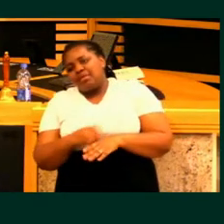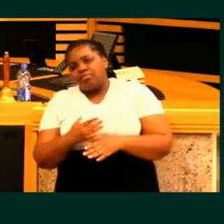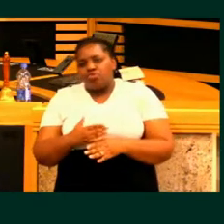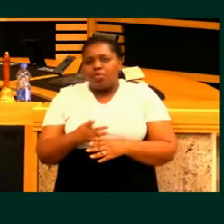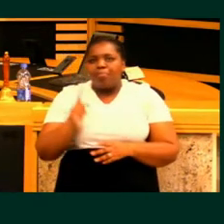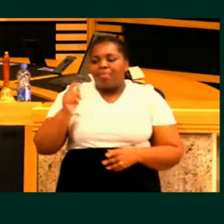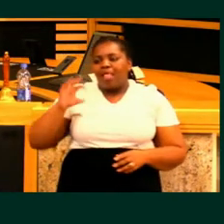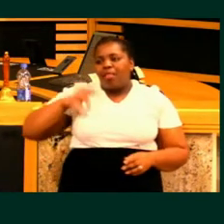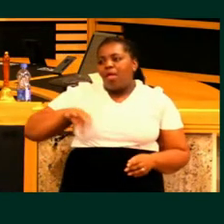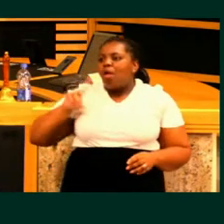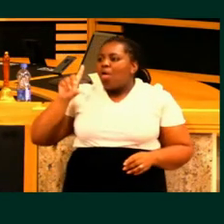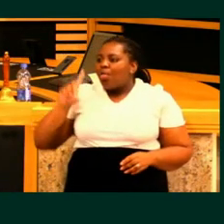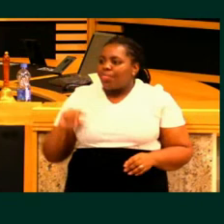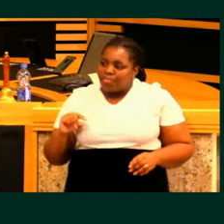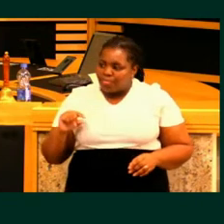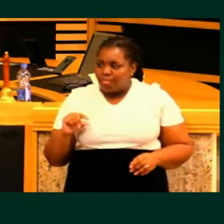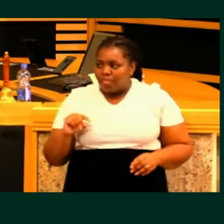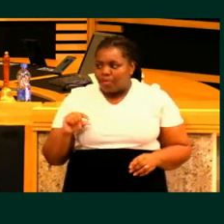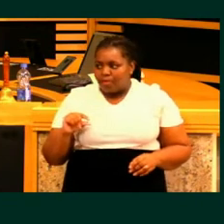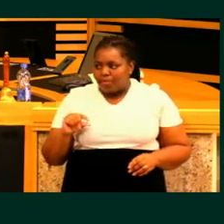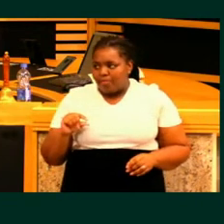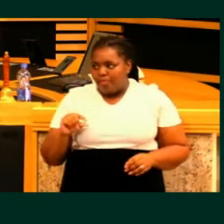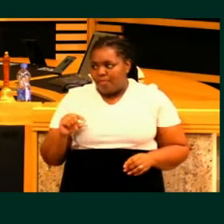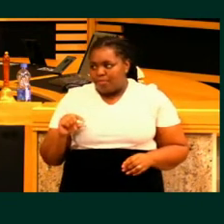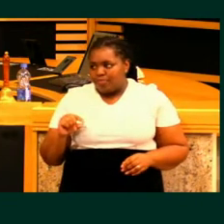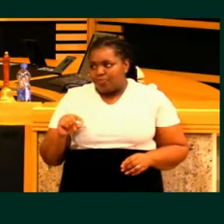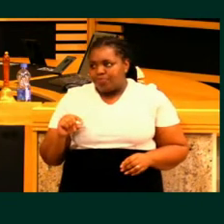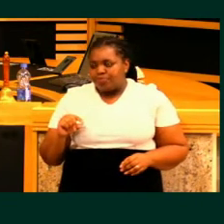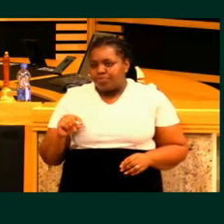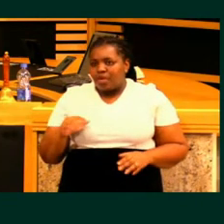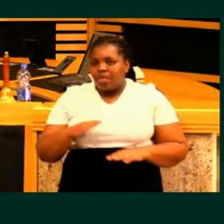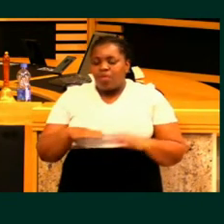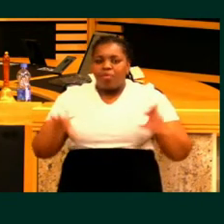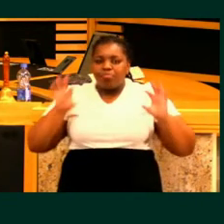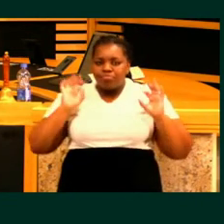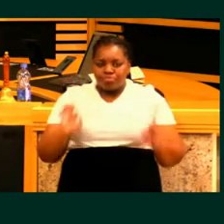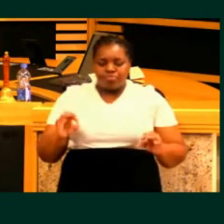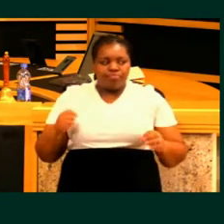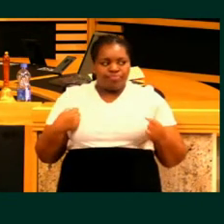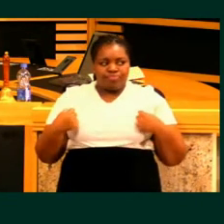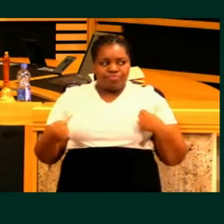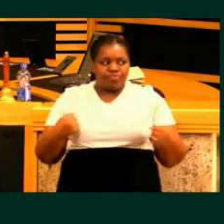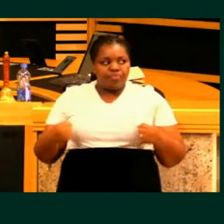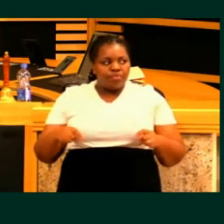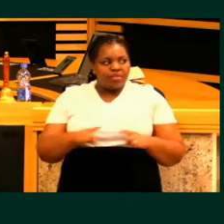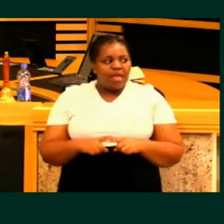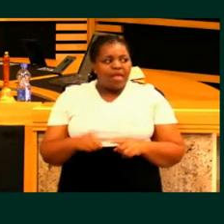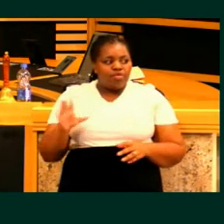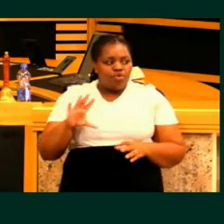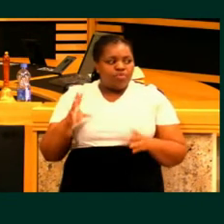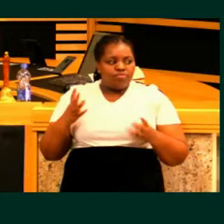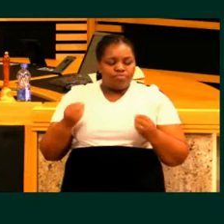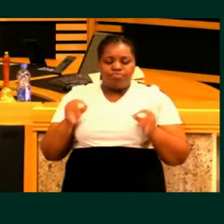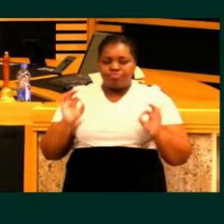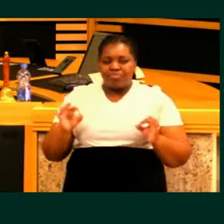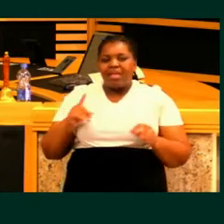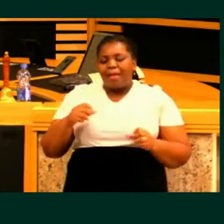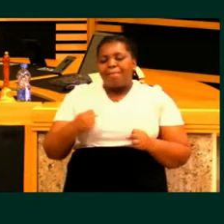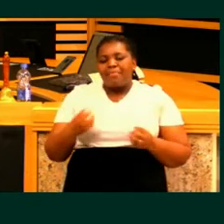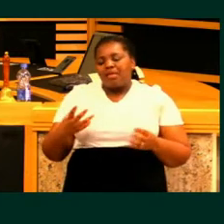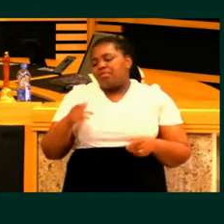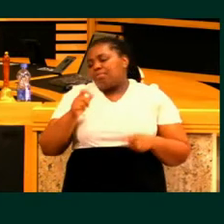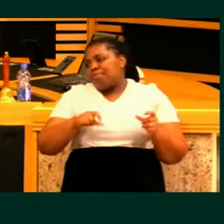less and are less likely to be promoted unstable unemployment and insufficient Financial Resources can lead to many